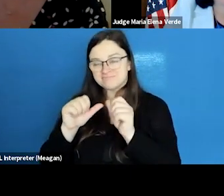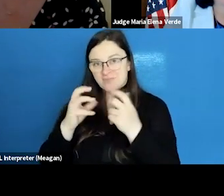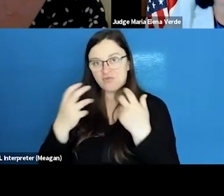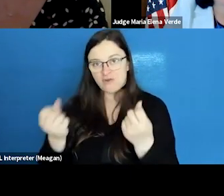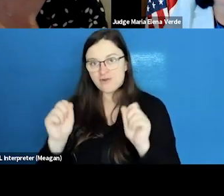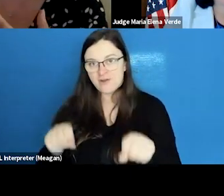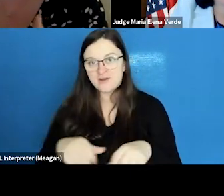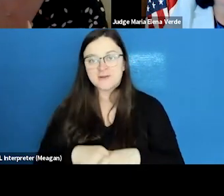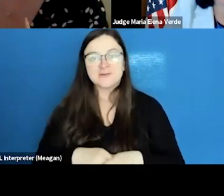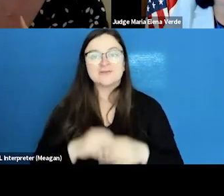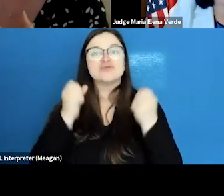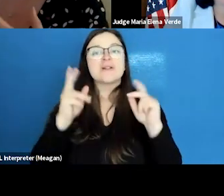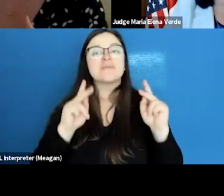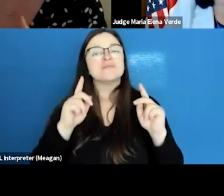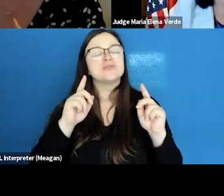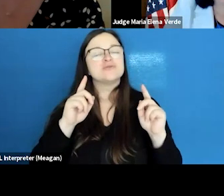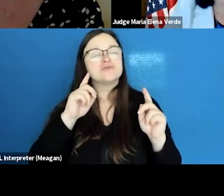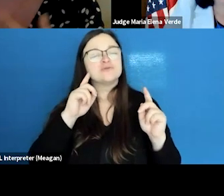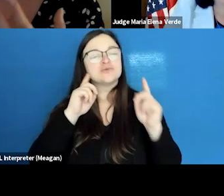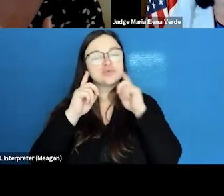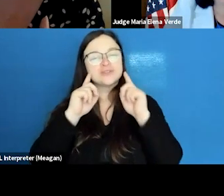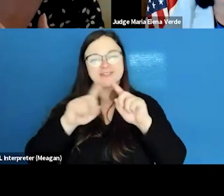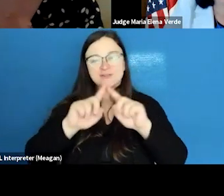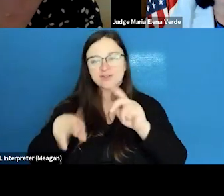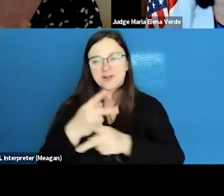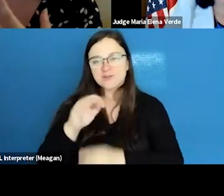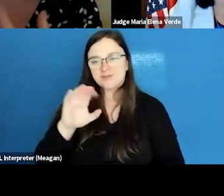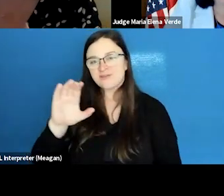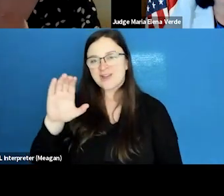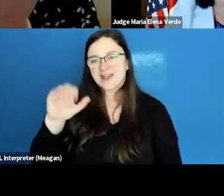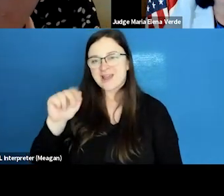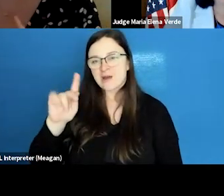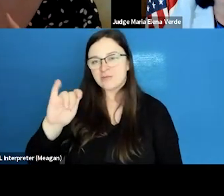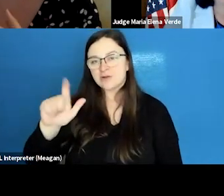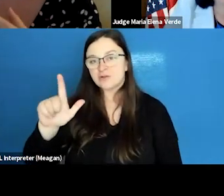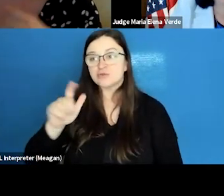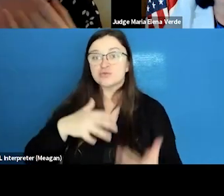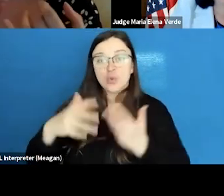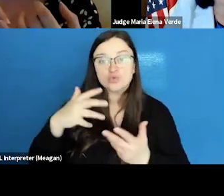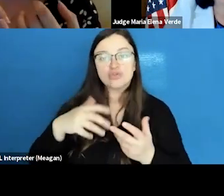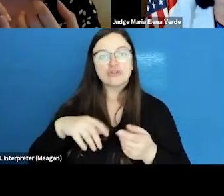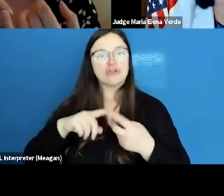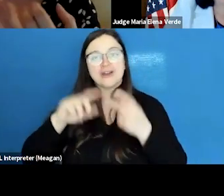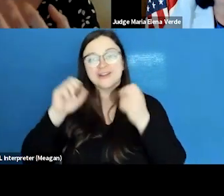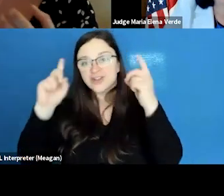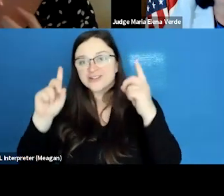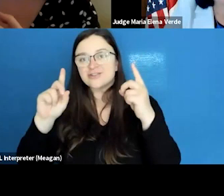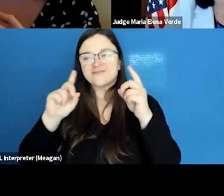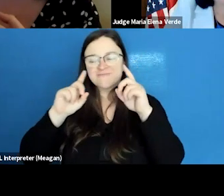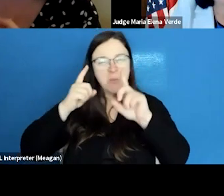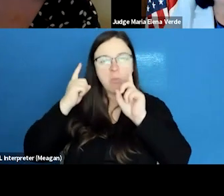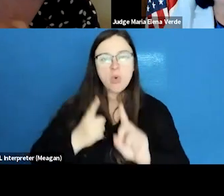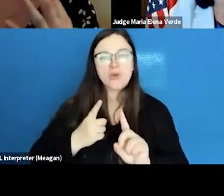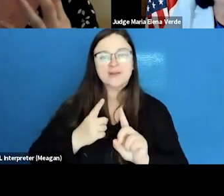people have heard of different types of capital, right? Educational capital, social capital. It's all about who you know and what